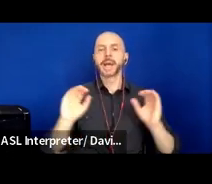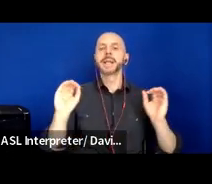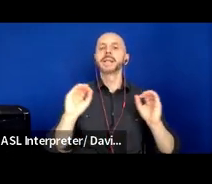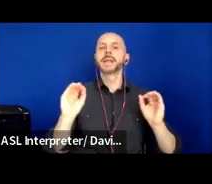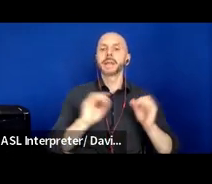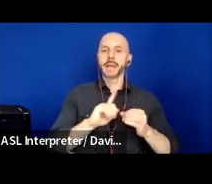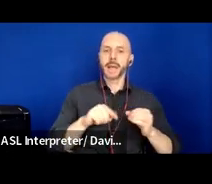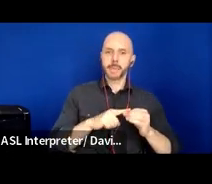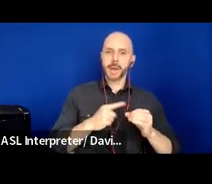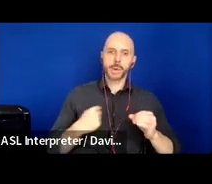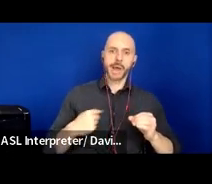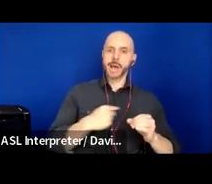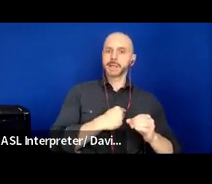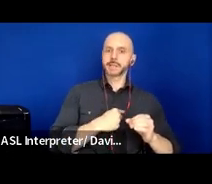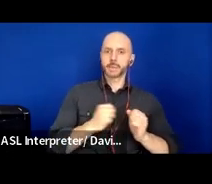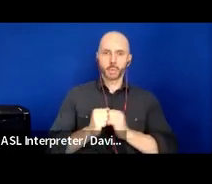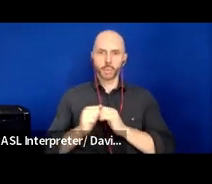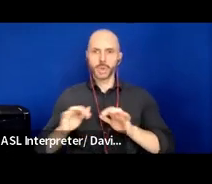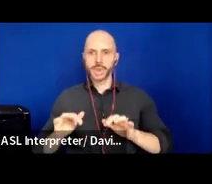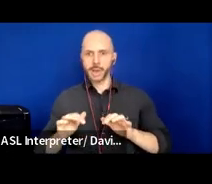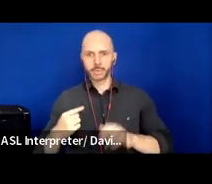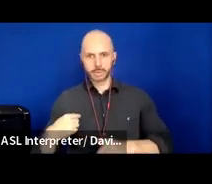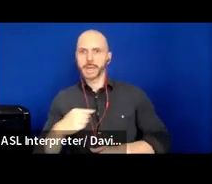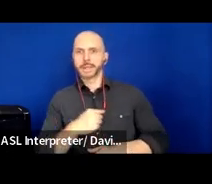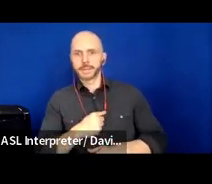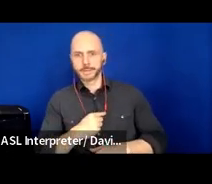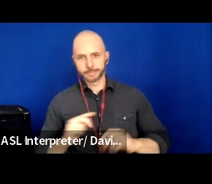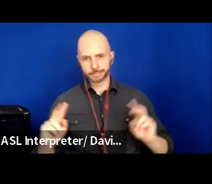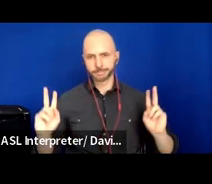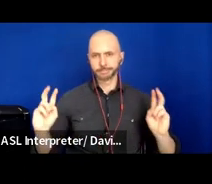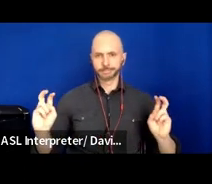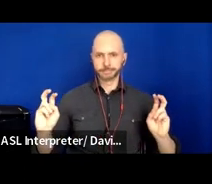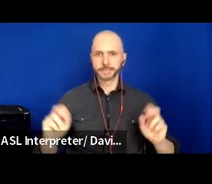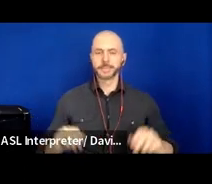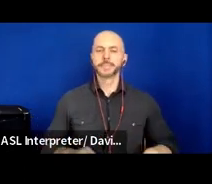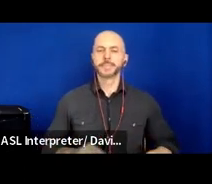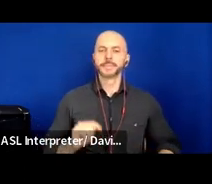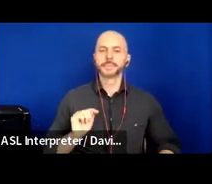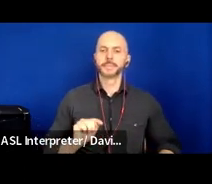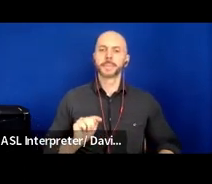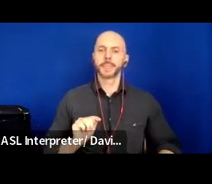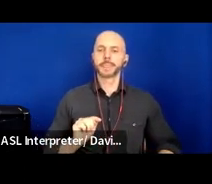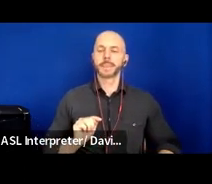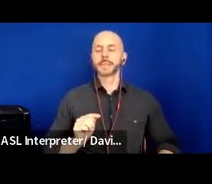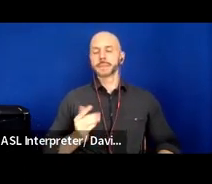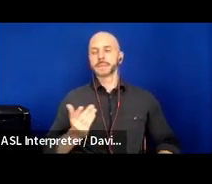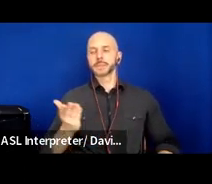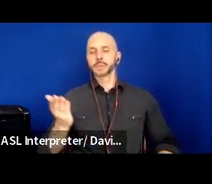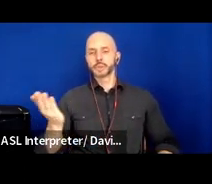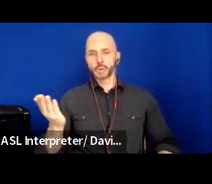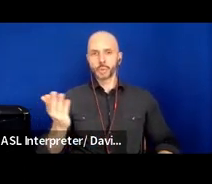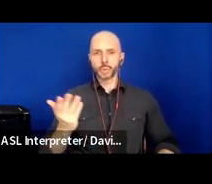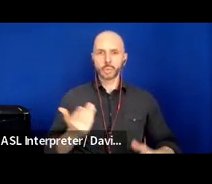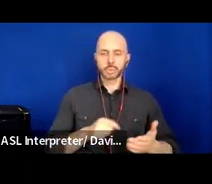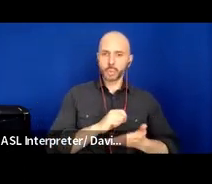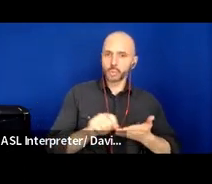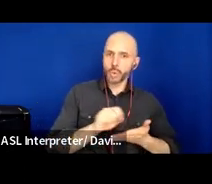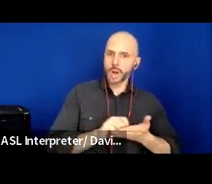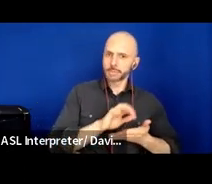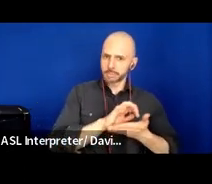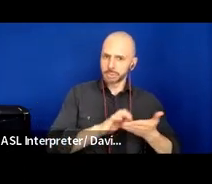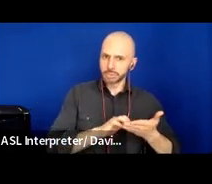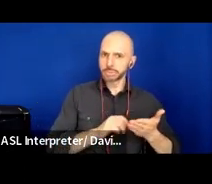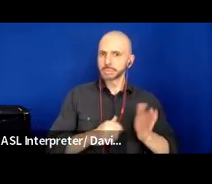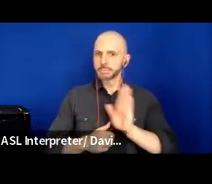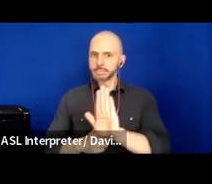voices. But just to say, that doesn't guarantee that it's going to be, you know, you're not going to still have people give feedback and critique. And I think the thing is also how